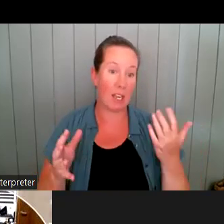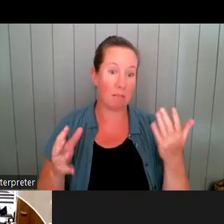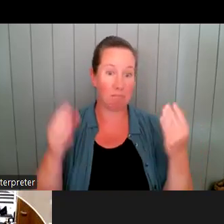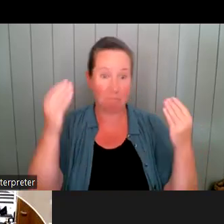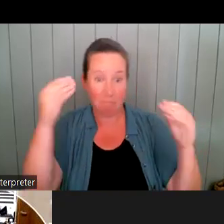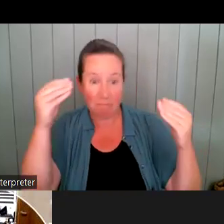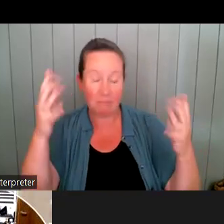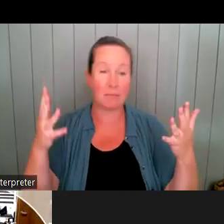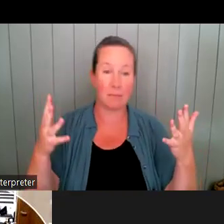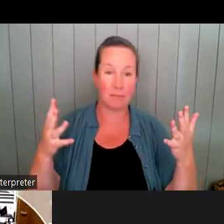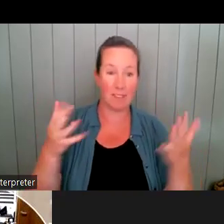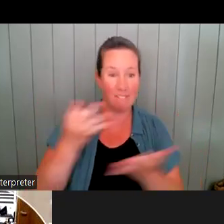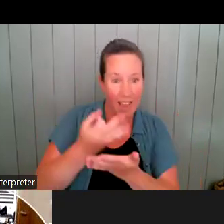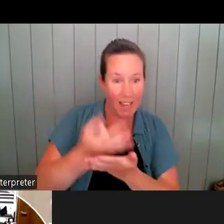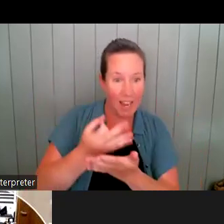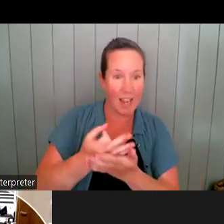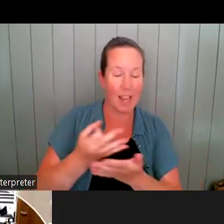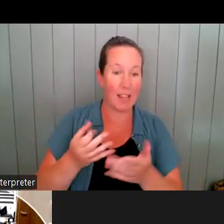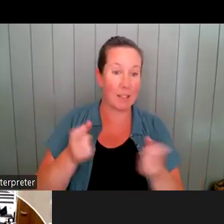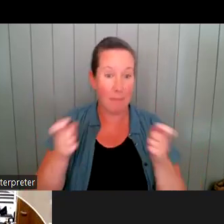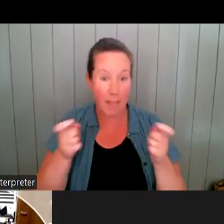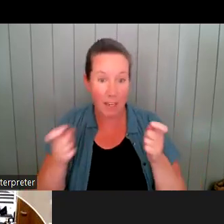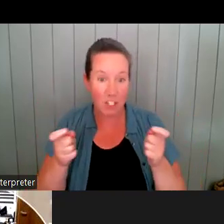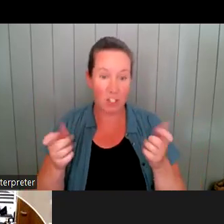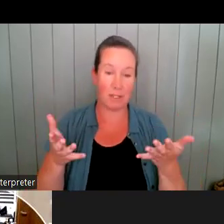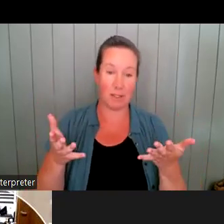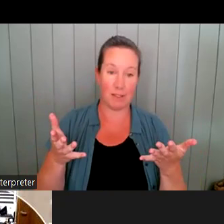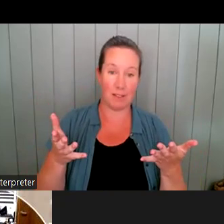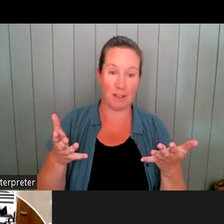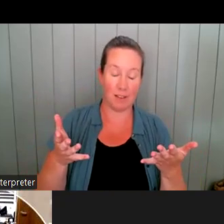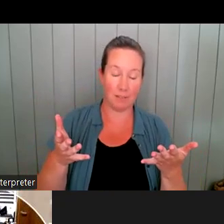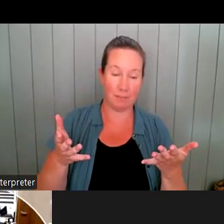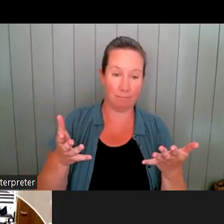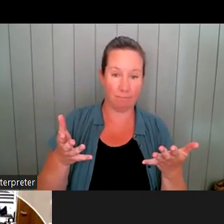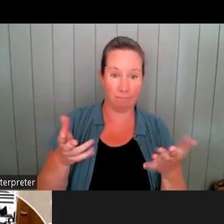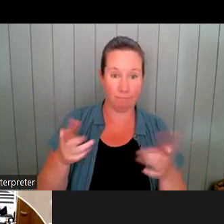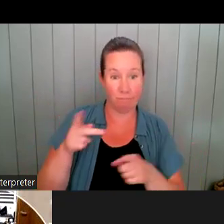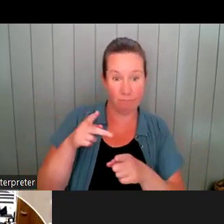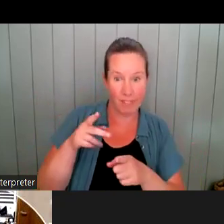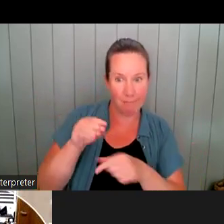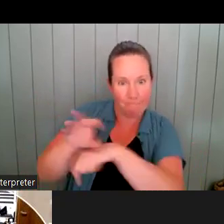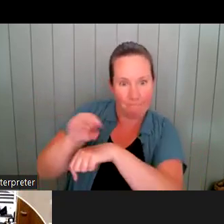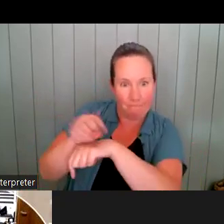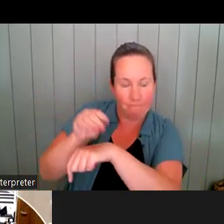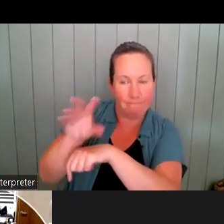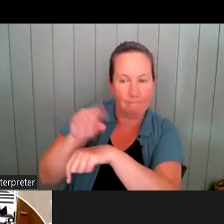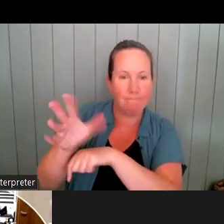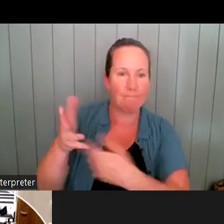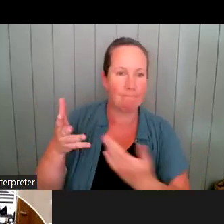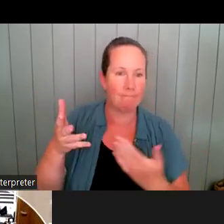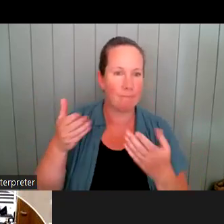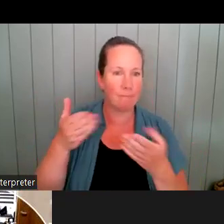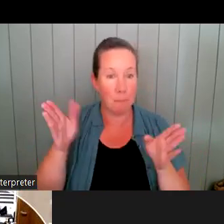finance, management administration, professional advising, public